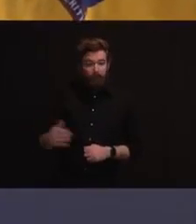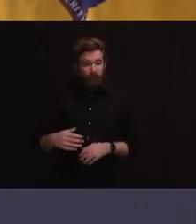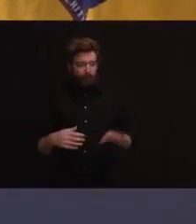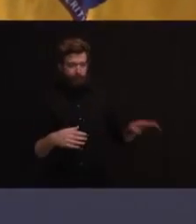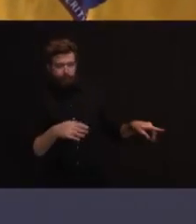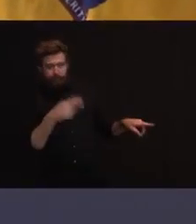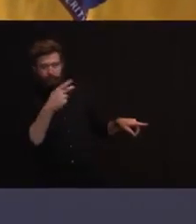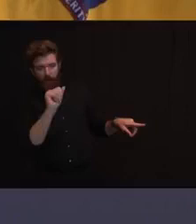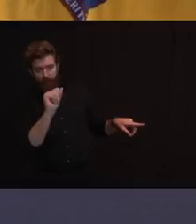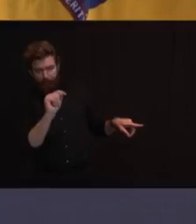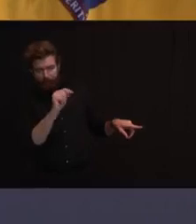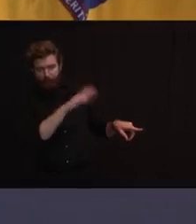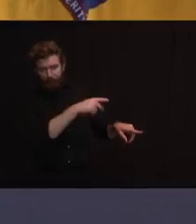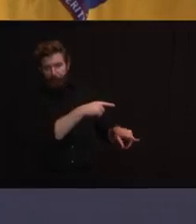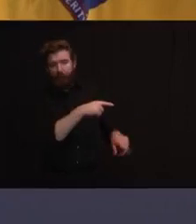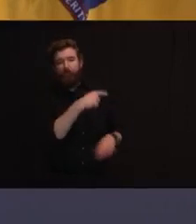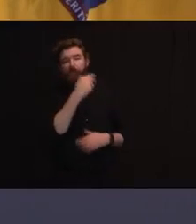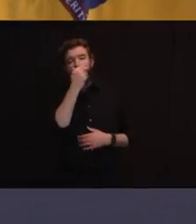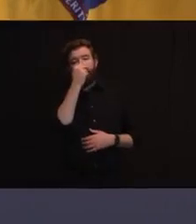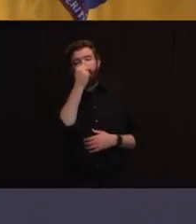least one compliance